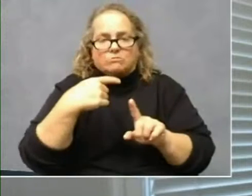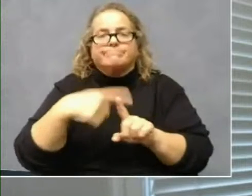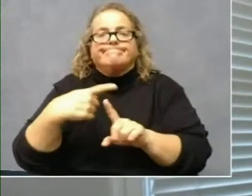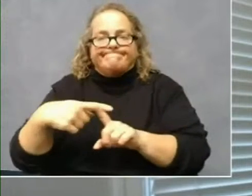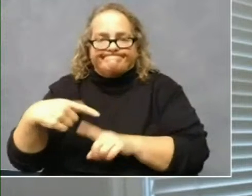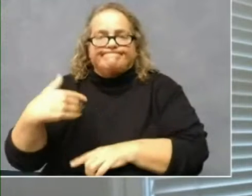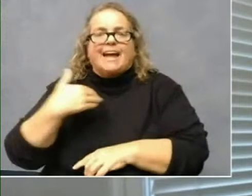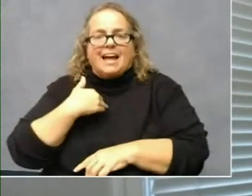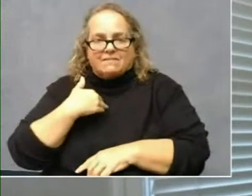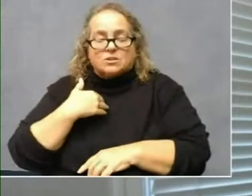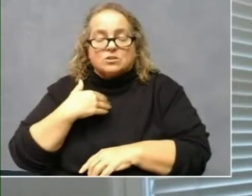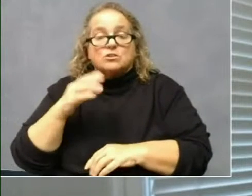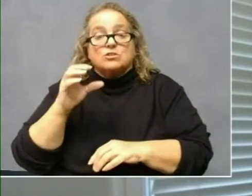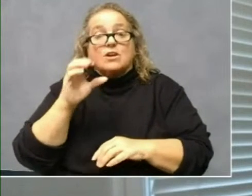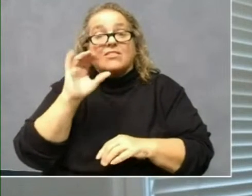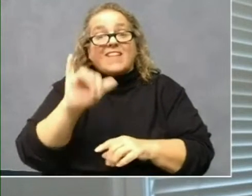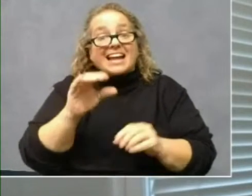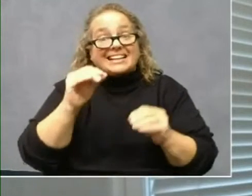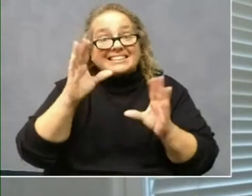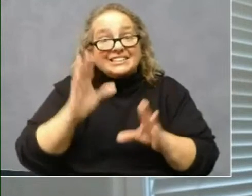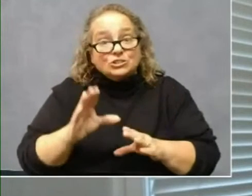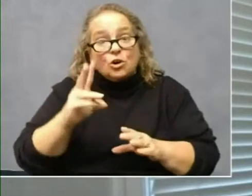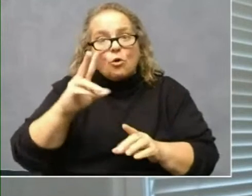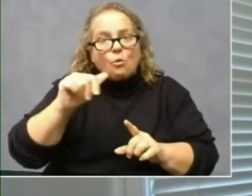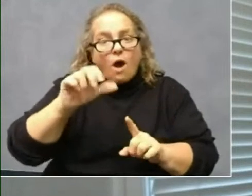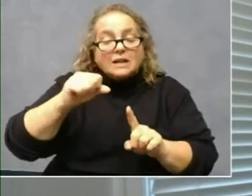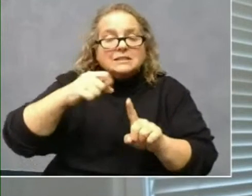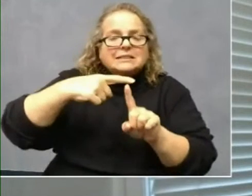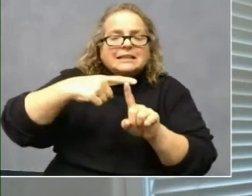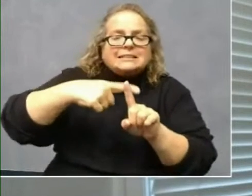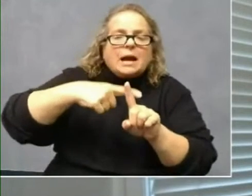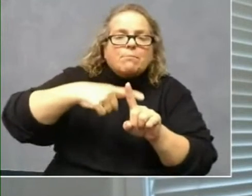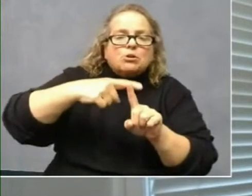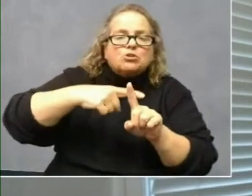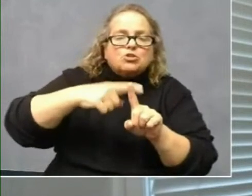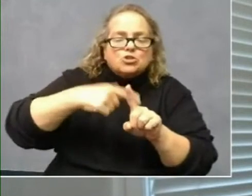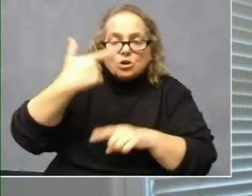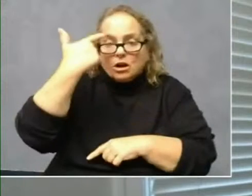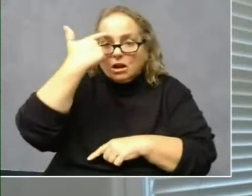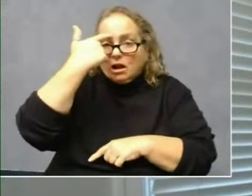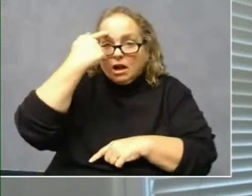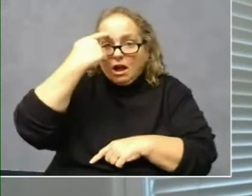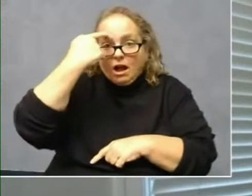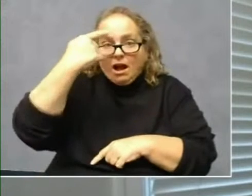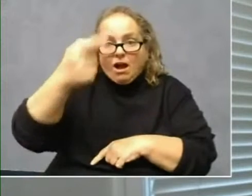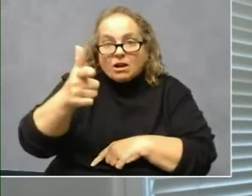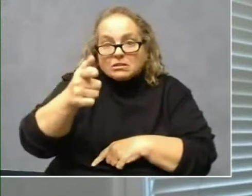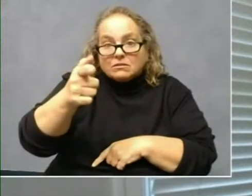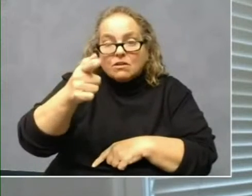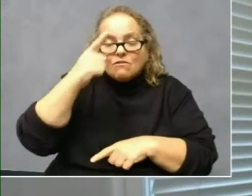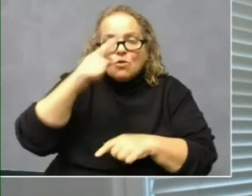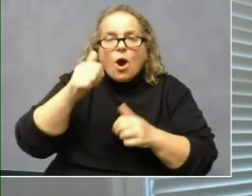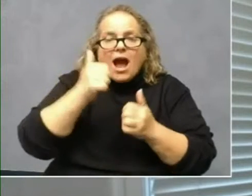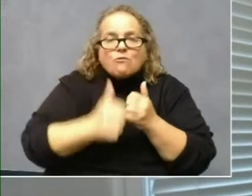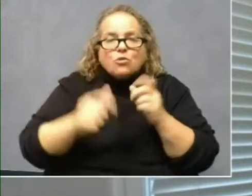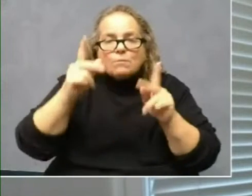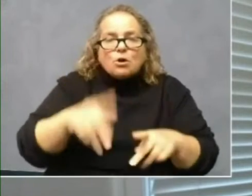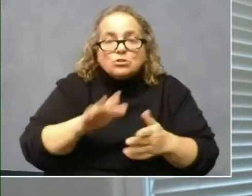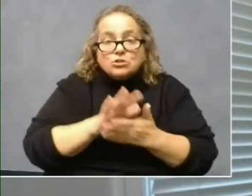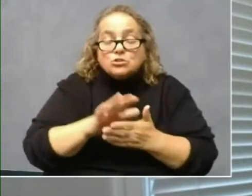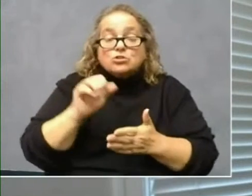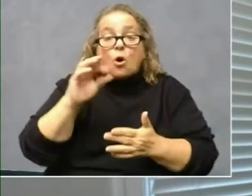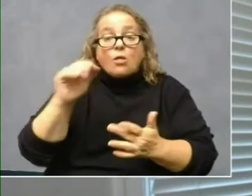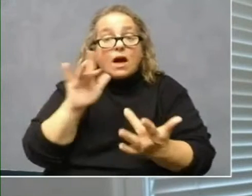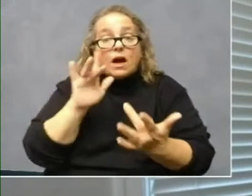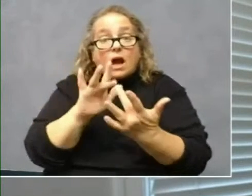at the school. And so they interacted with every person who entered the building while they were the temperature screener. The school also recently